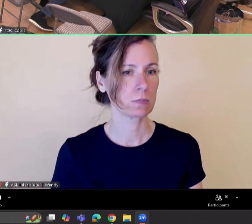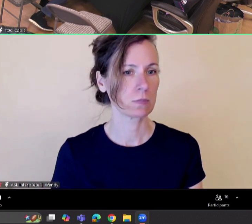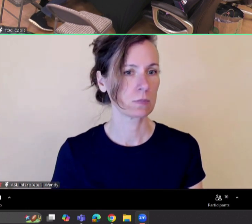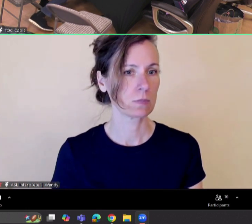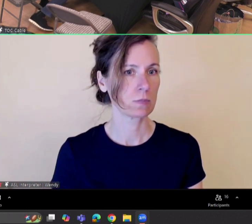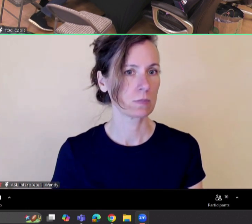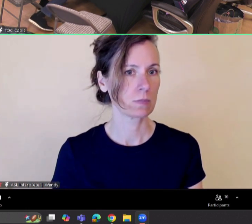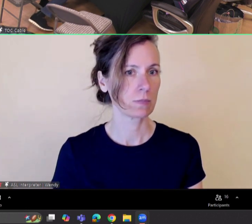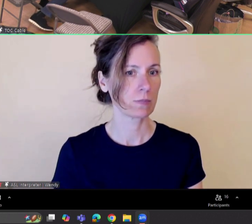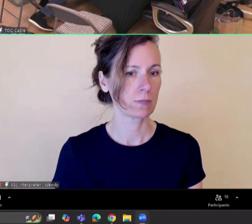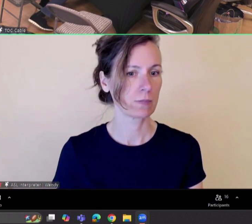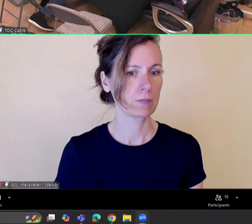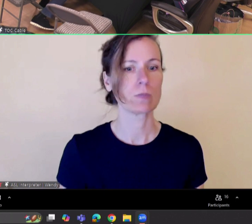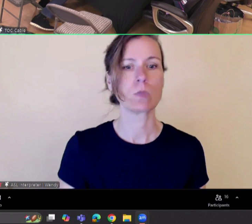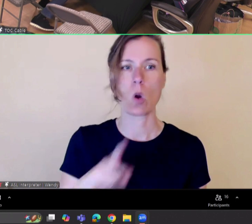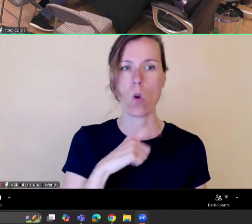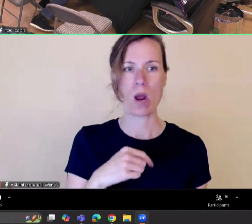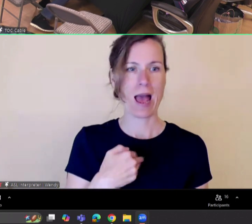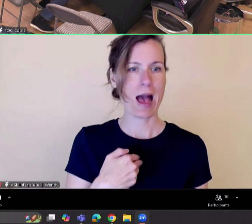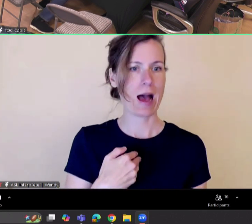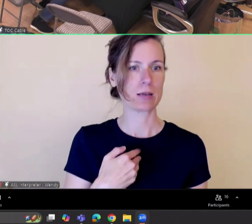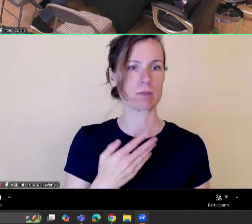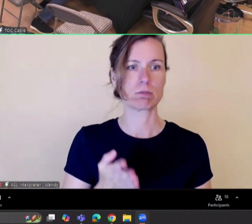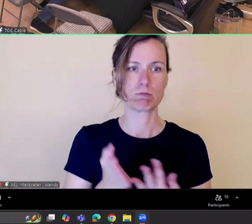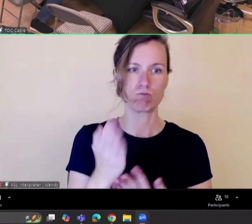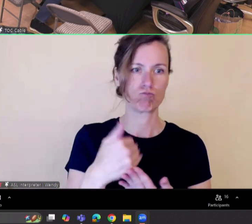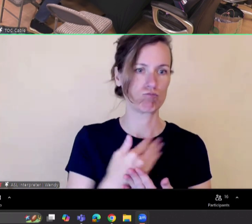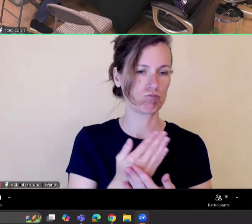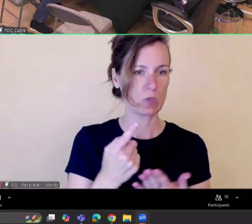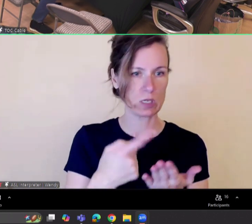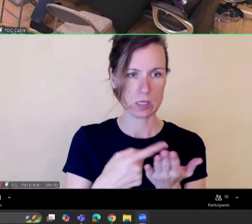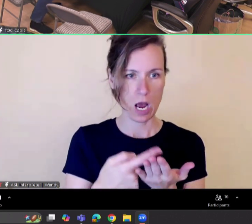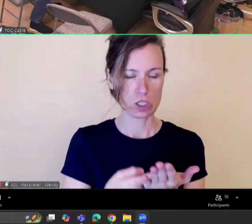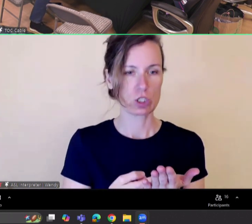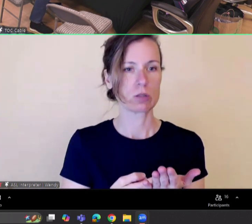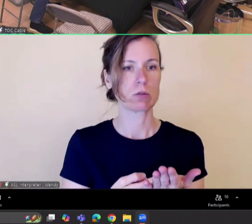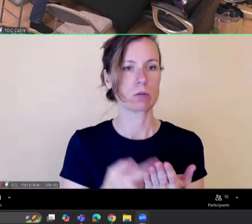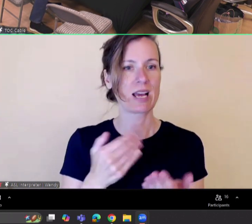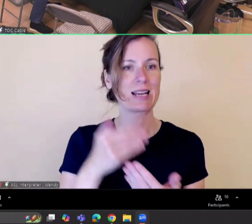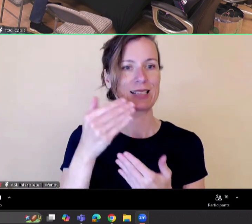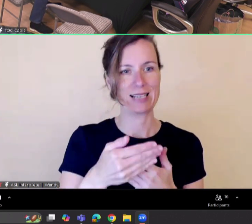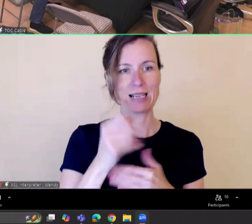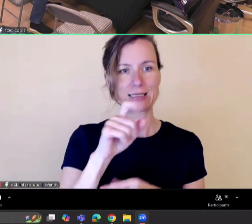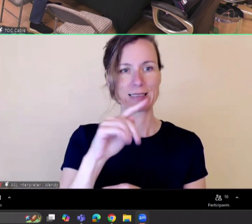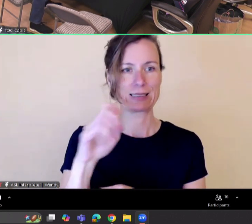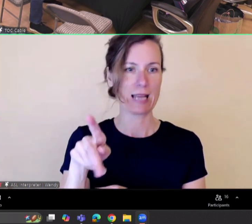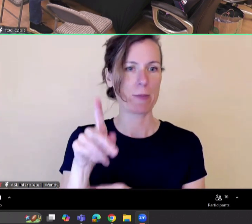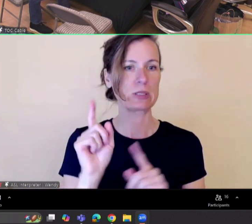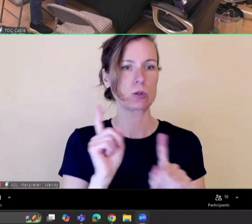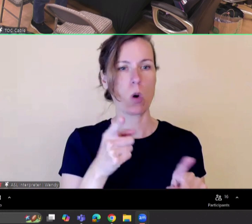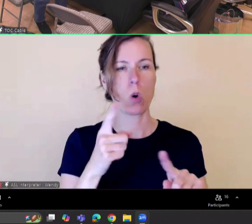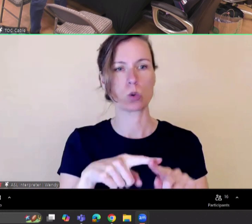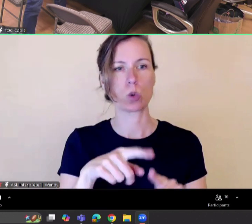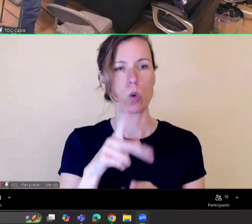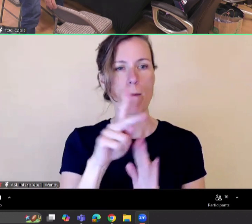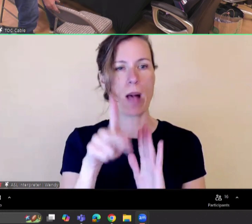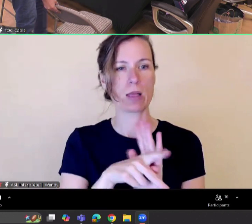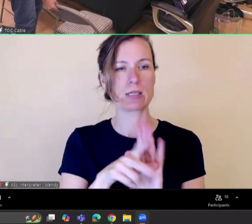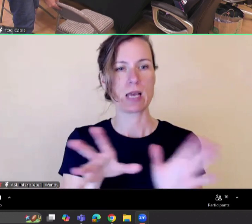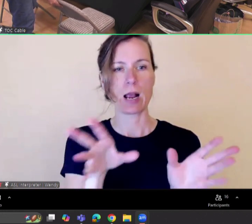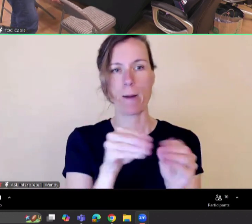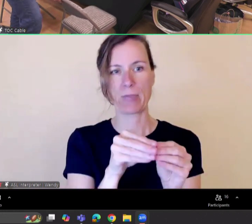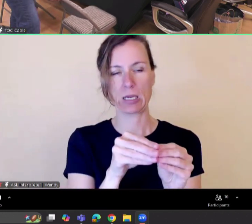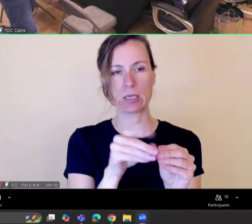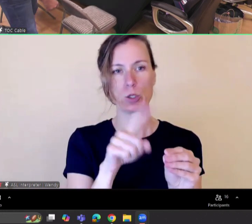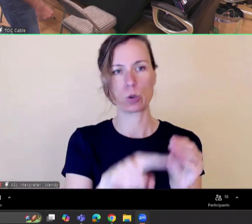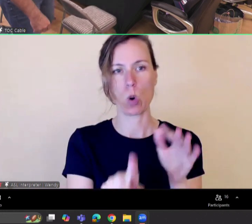We've had this robust discussion. The next steps would be to have this go to policy committee to come up with some sort of draft policy